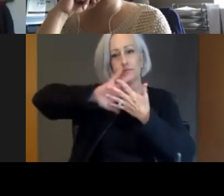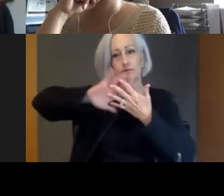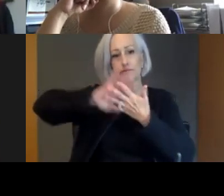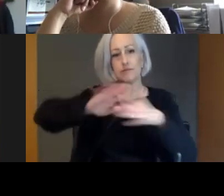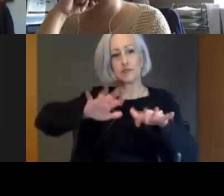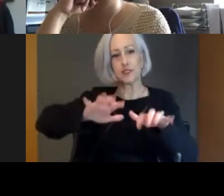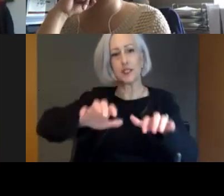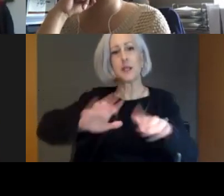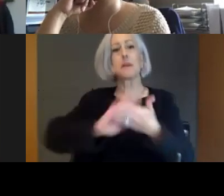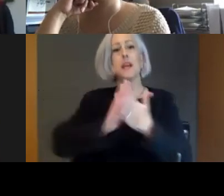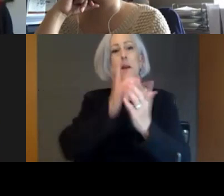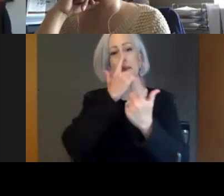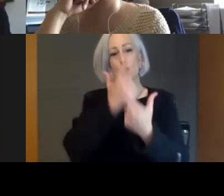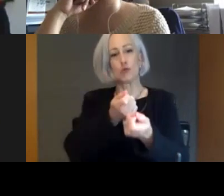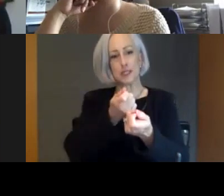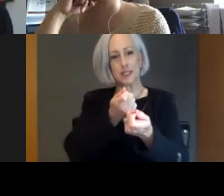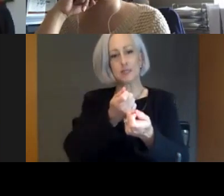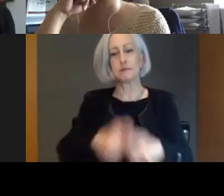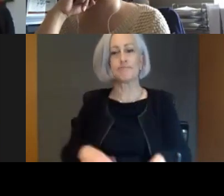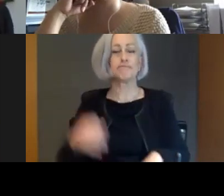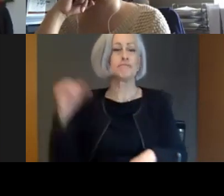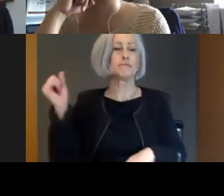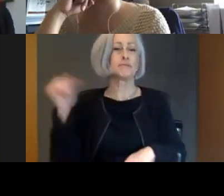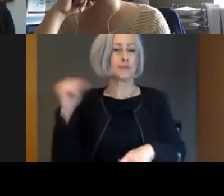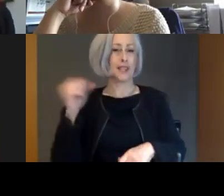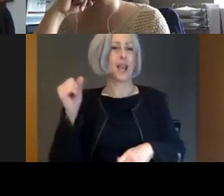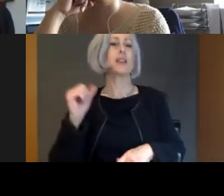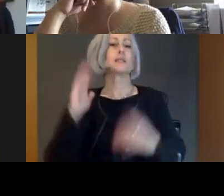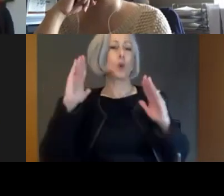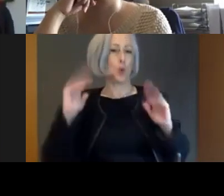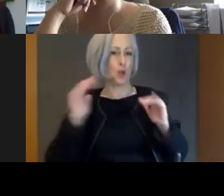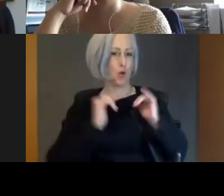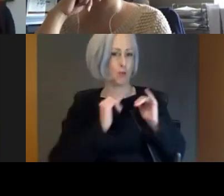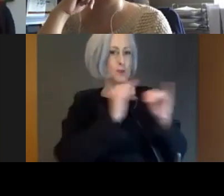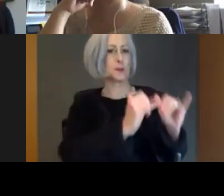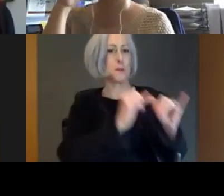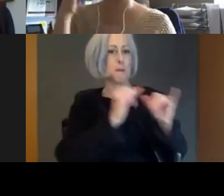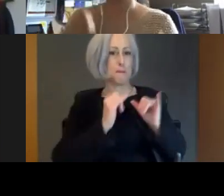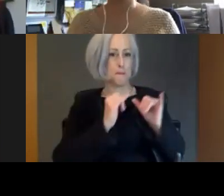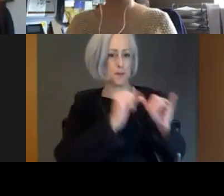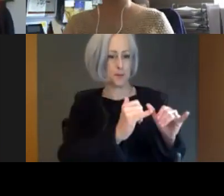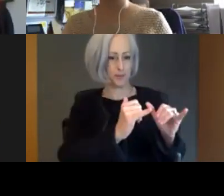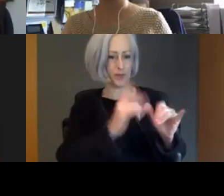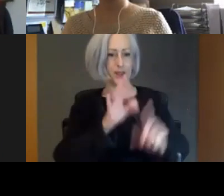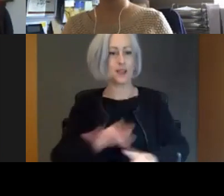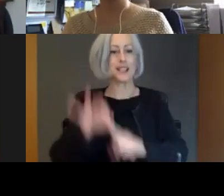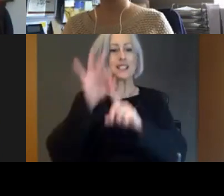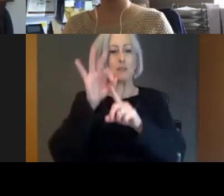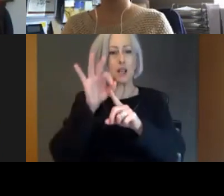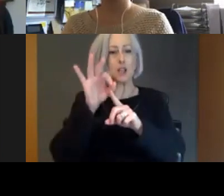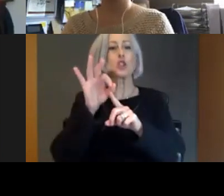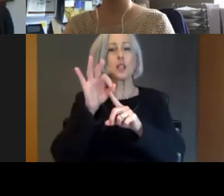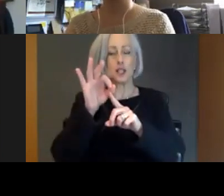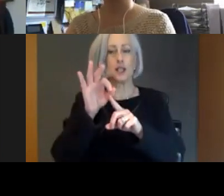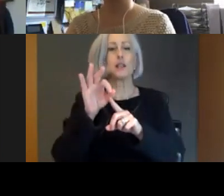get interested. Yes, we are hoping for the same, especially once COVID